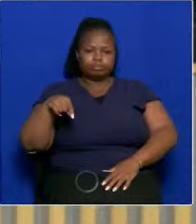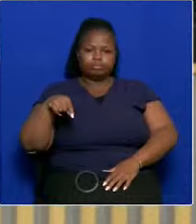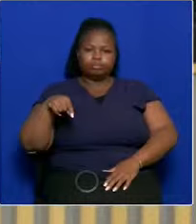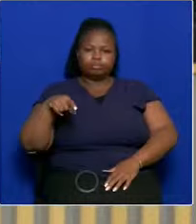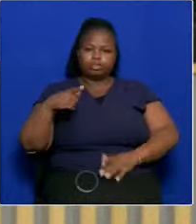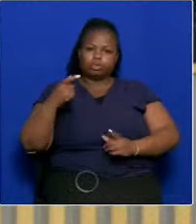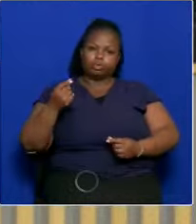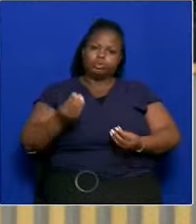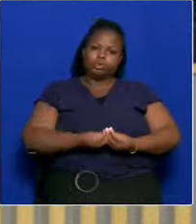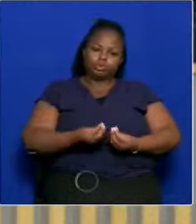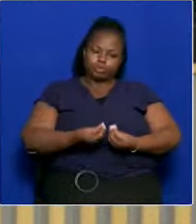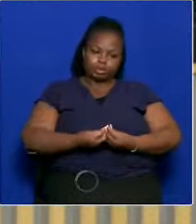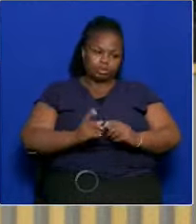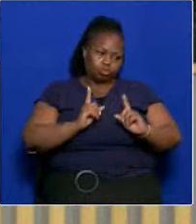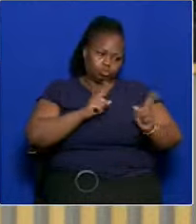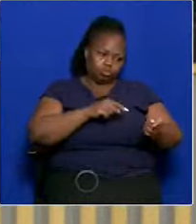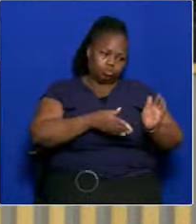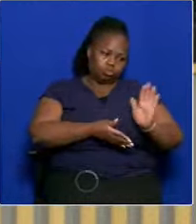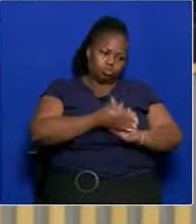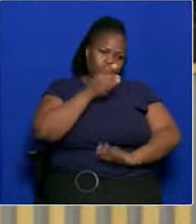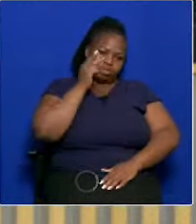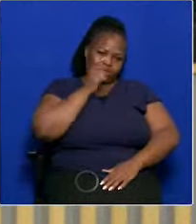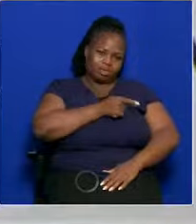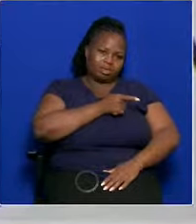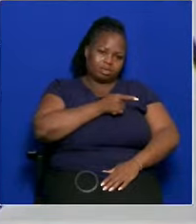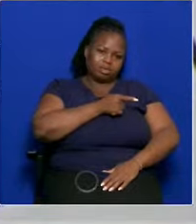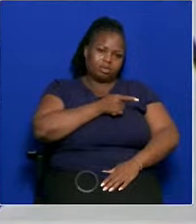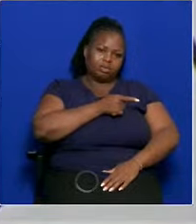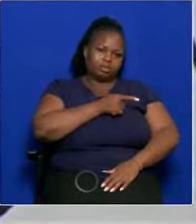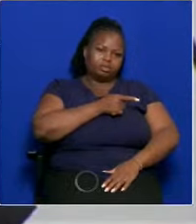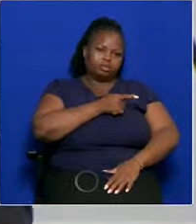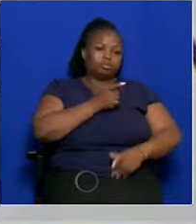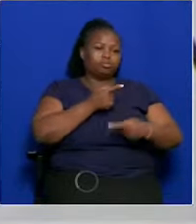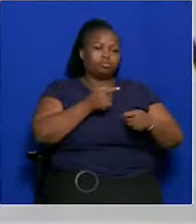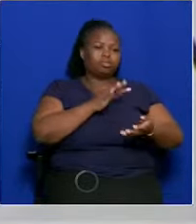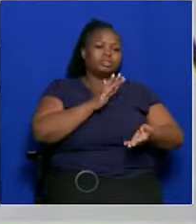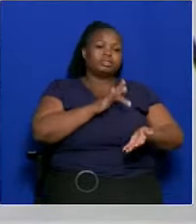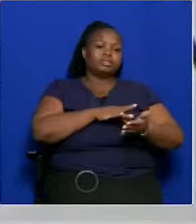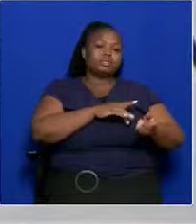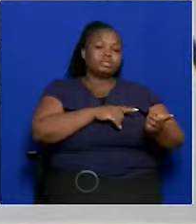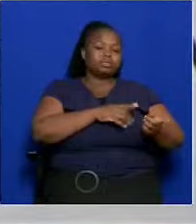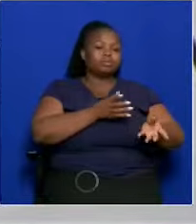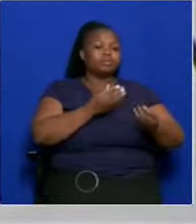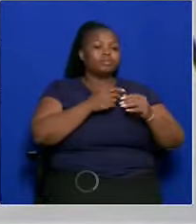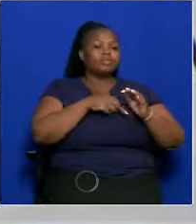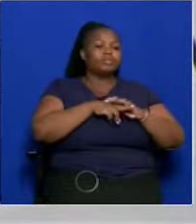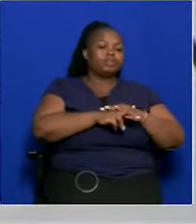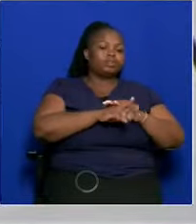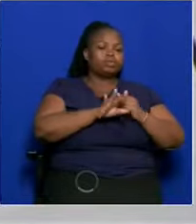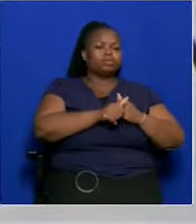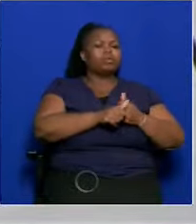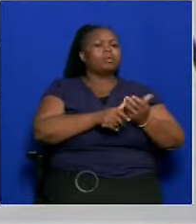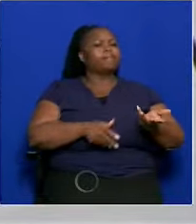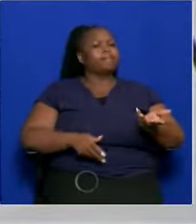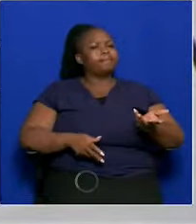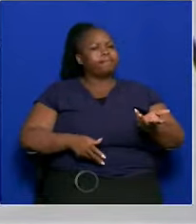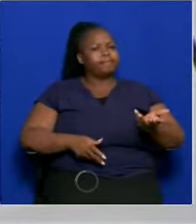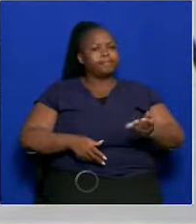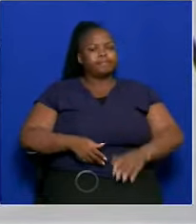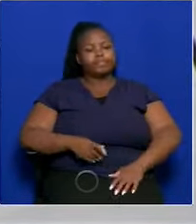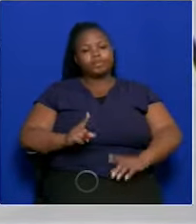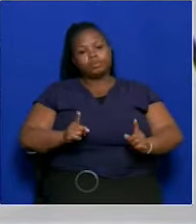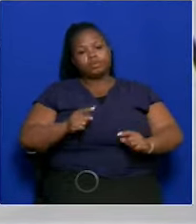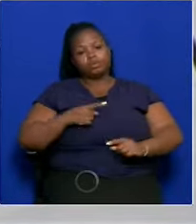there and went to those shopping center and get the video footage and follow up. Because we care, as